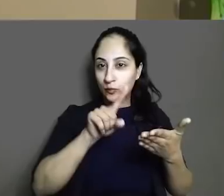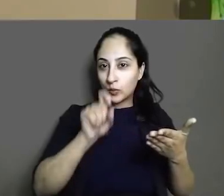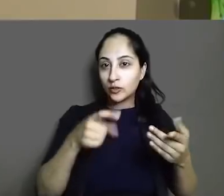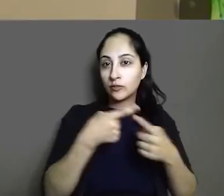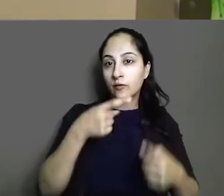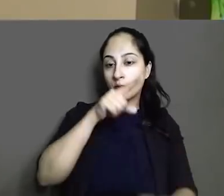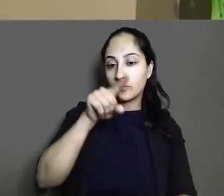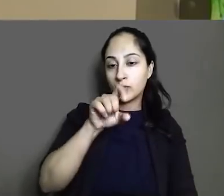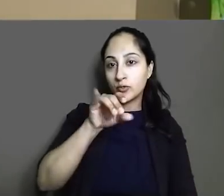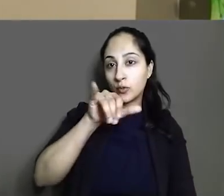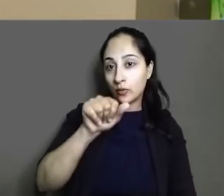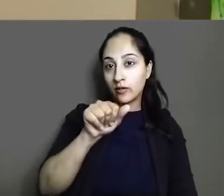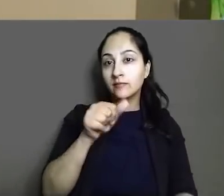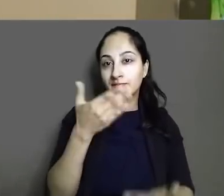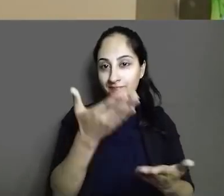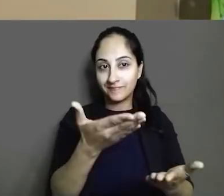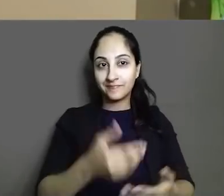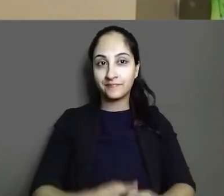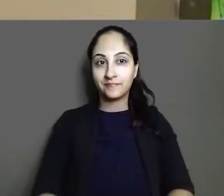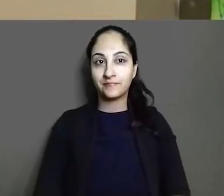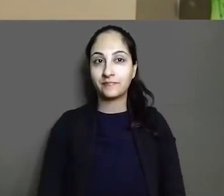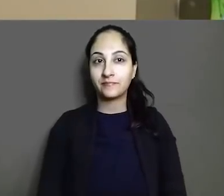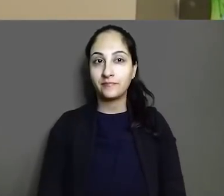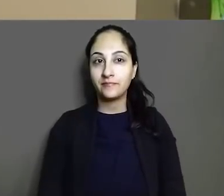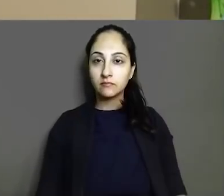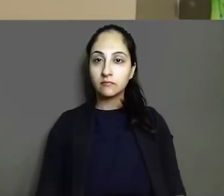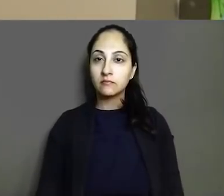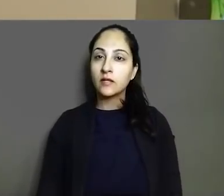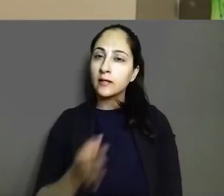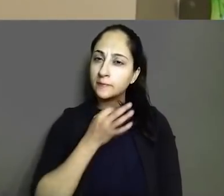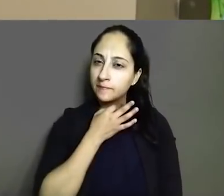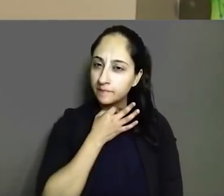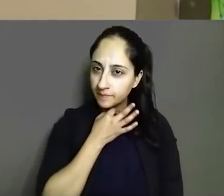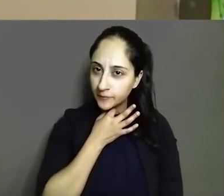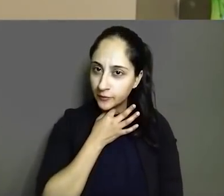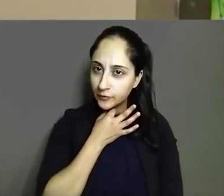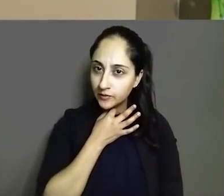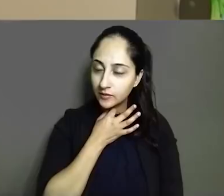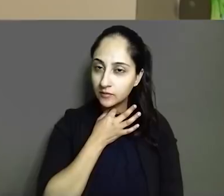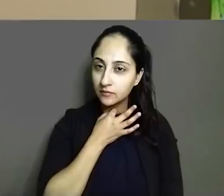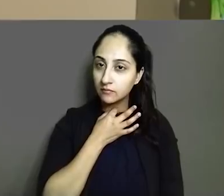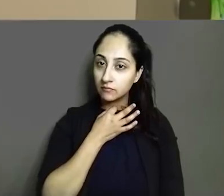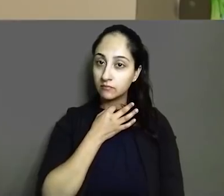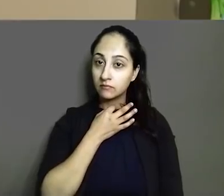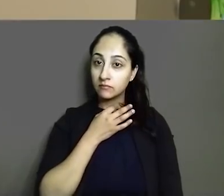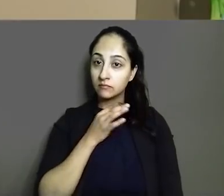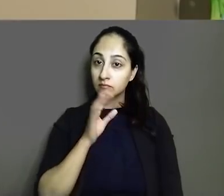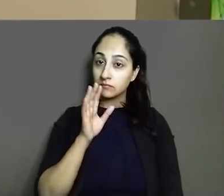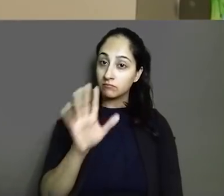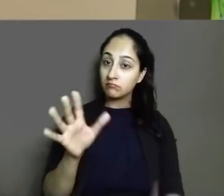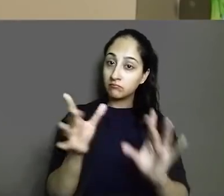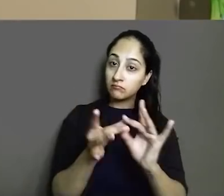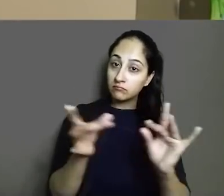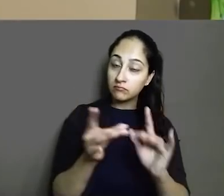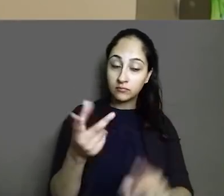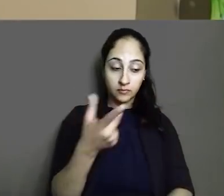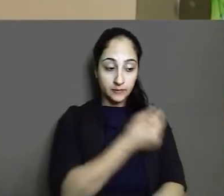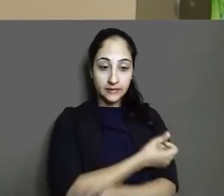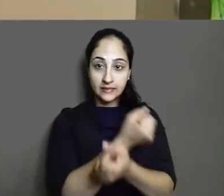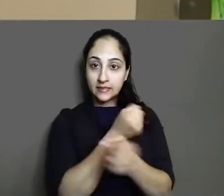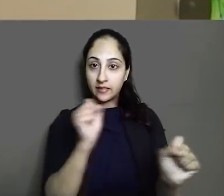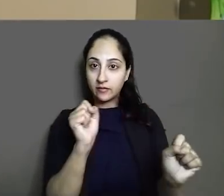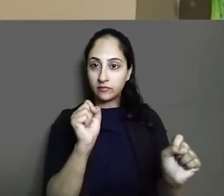trials didn't include children and youth. And so as a result, they're not approved for use here in Canada in that